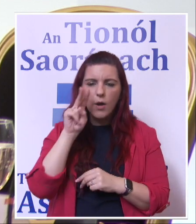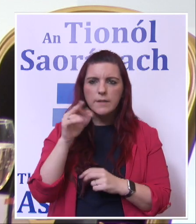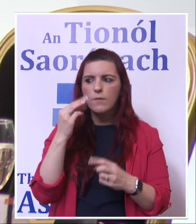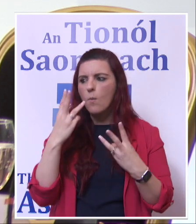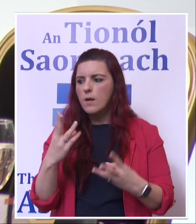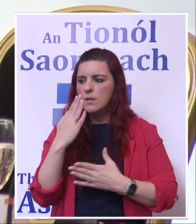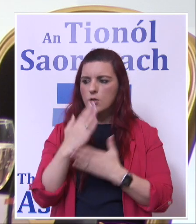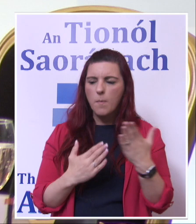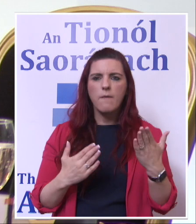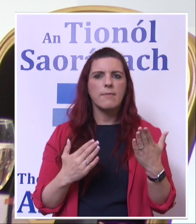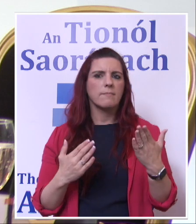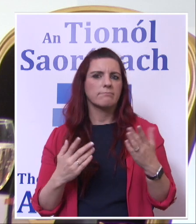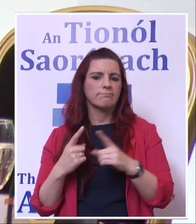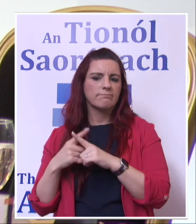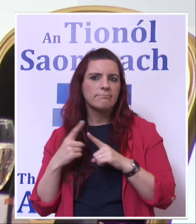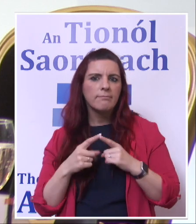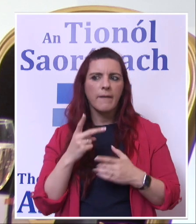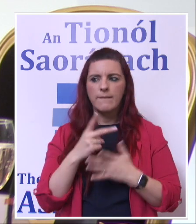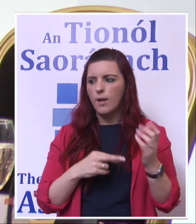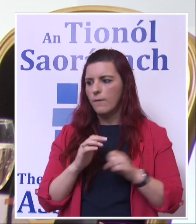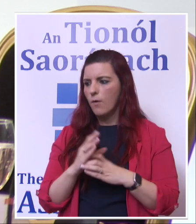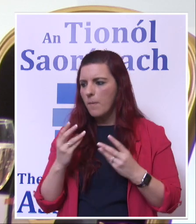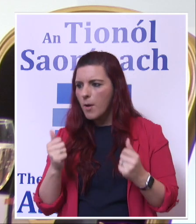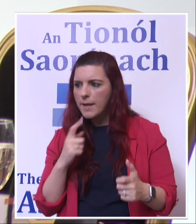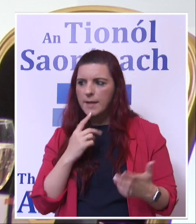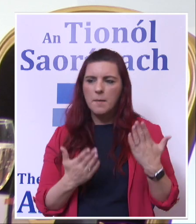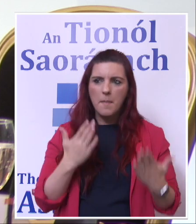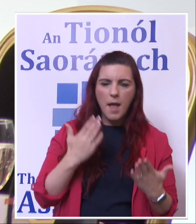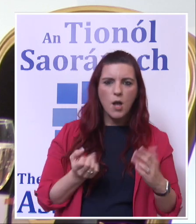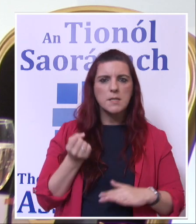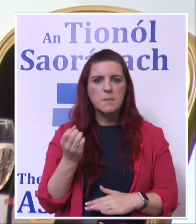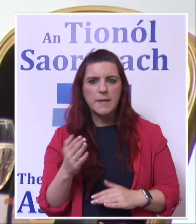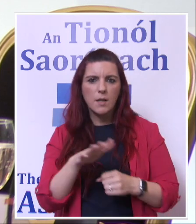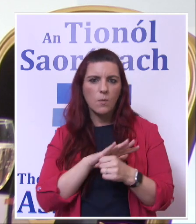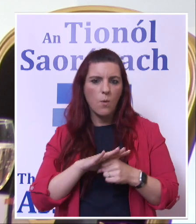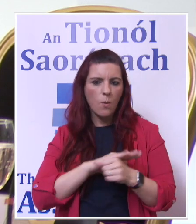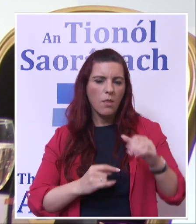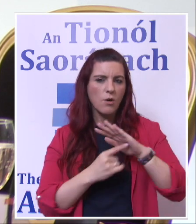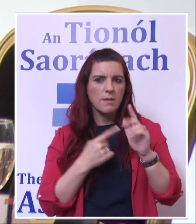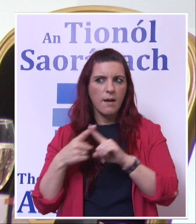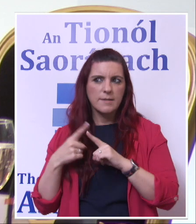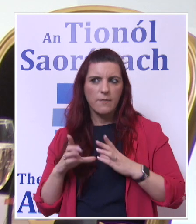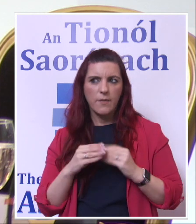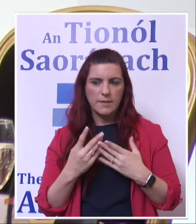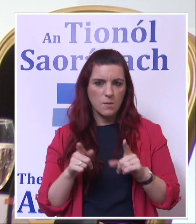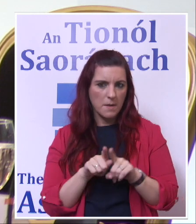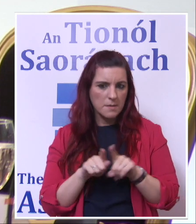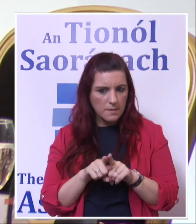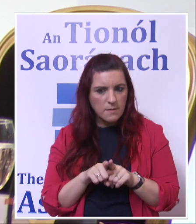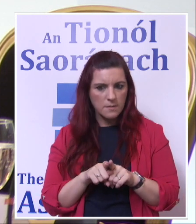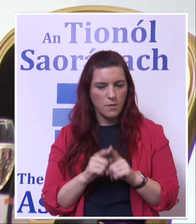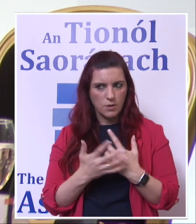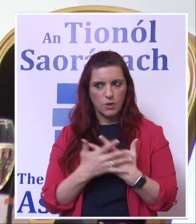some of the NOAC reports, the value for money. They compare spending in local authorities on different things and so on. So there's a huge